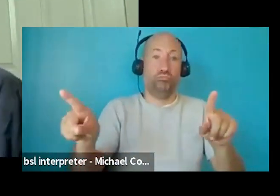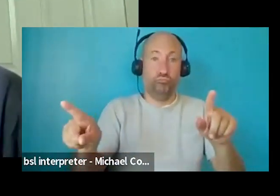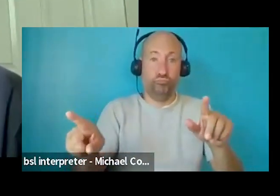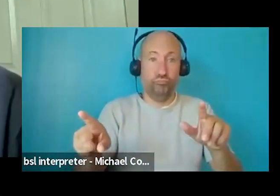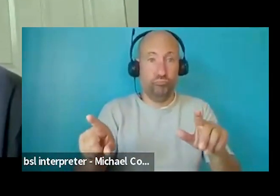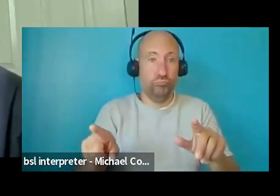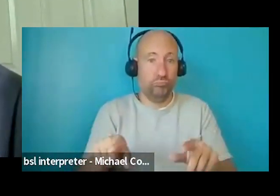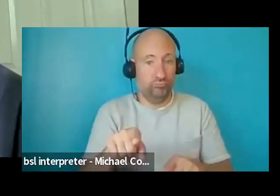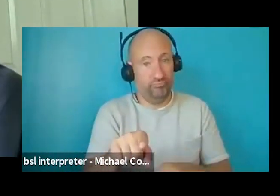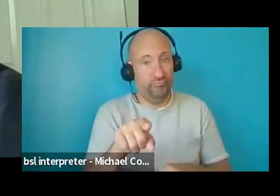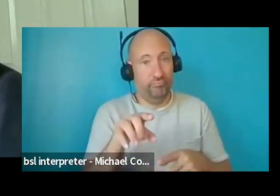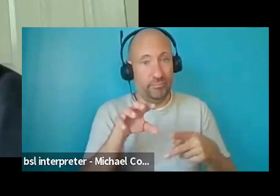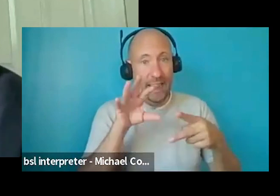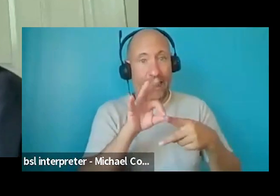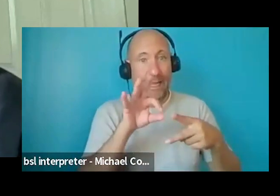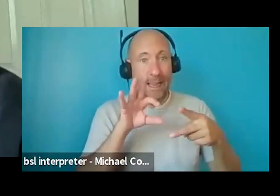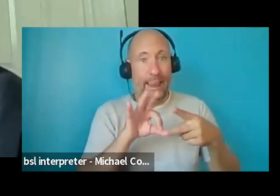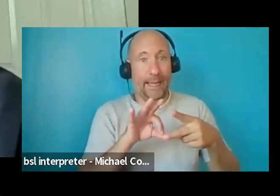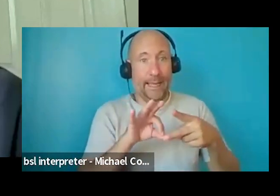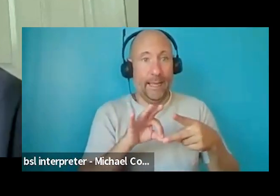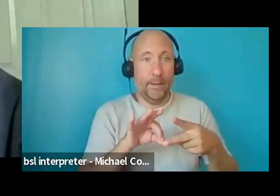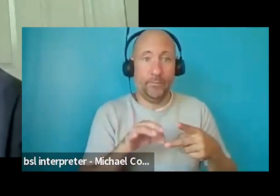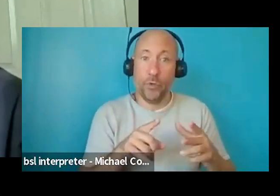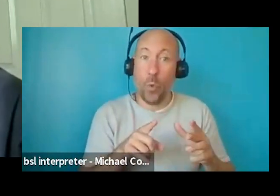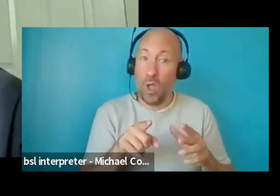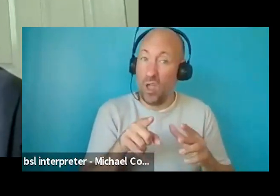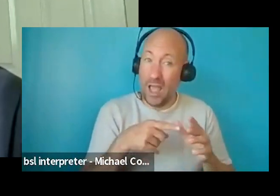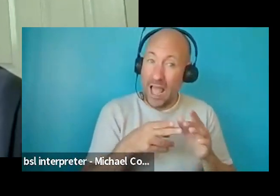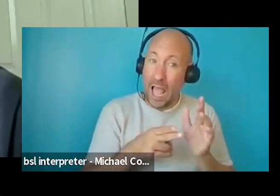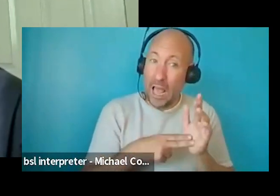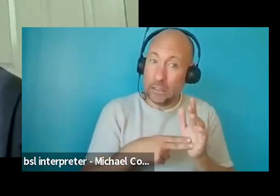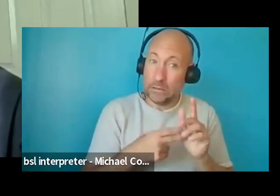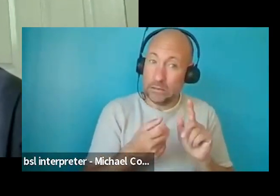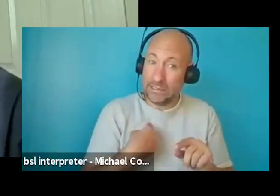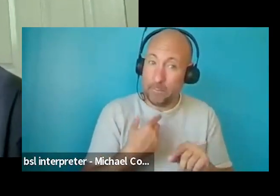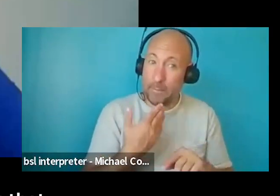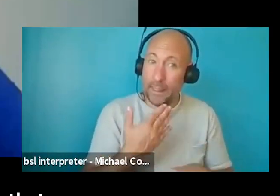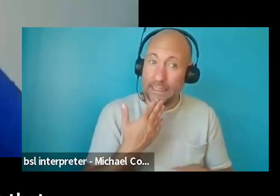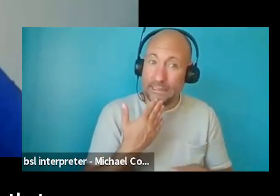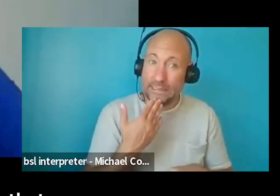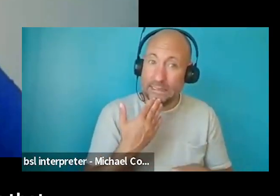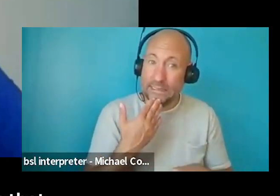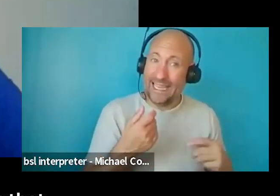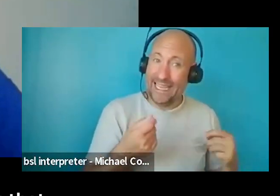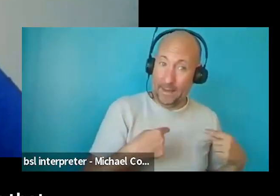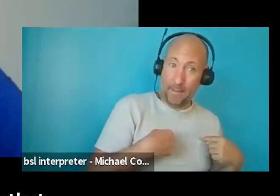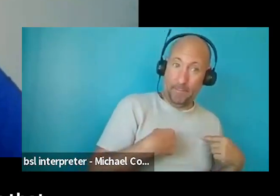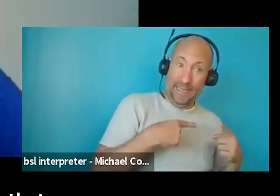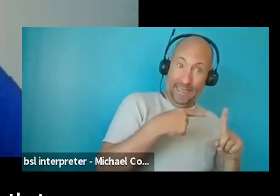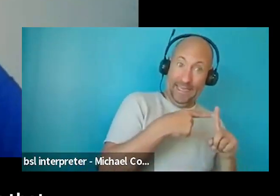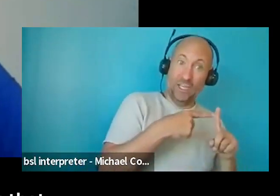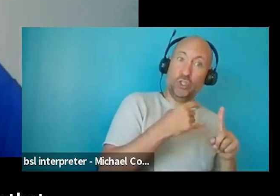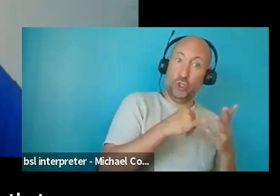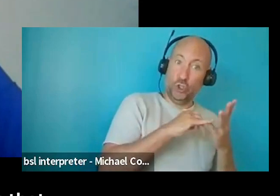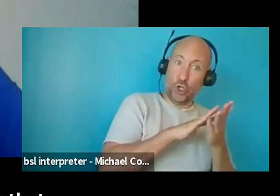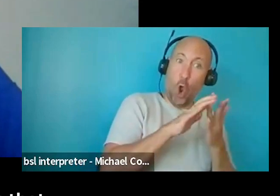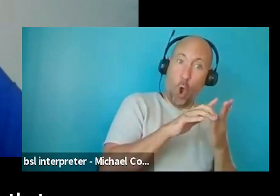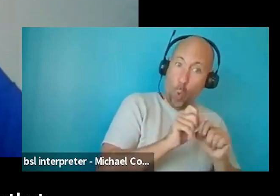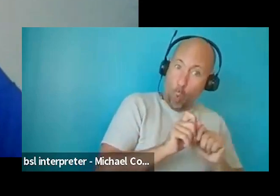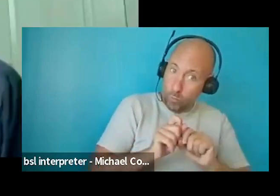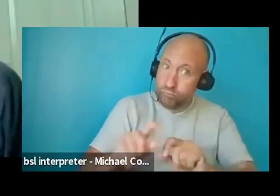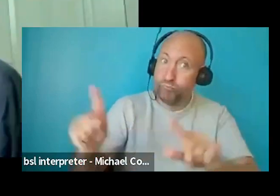So Alison, if you could perhaps drop me an email with those links as well. Sure. I'll make sure that everyone receives that.